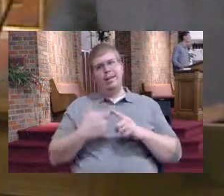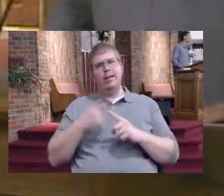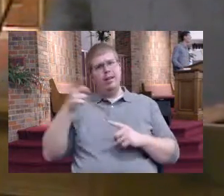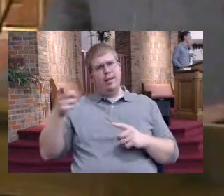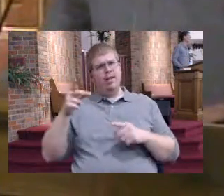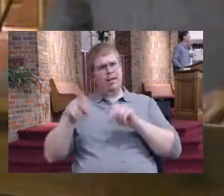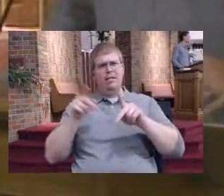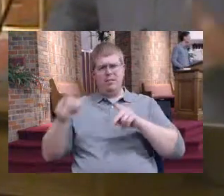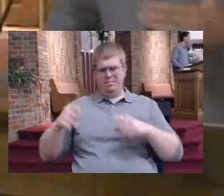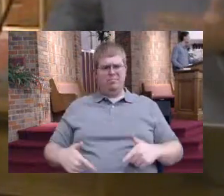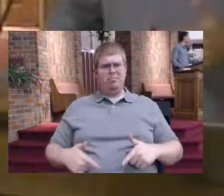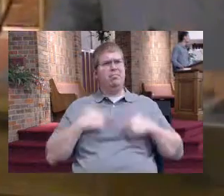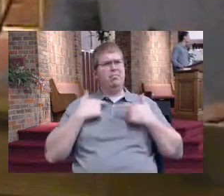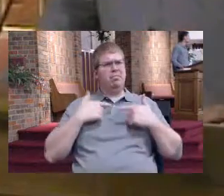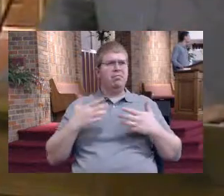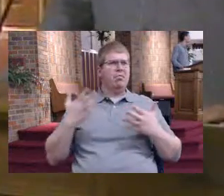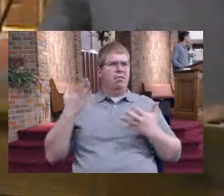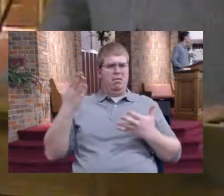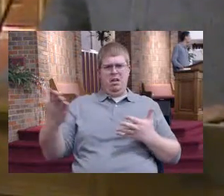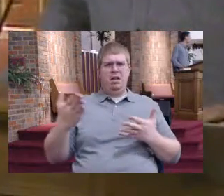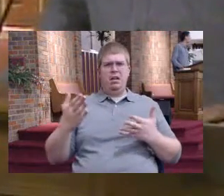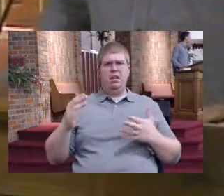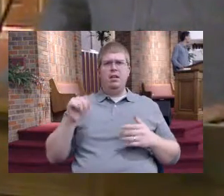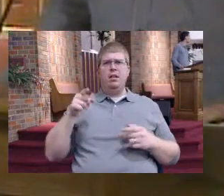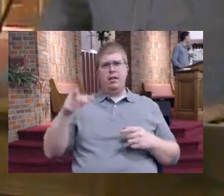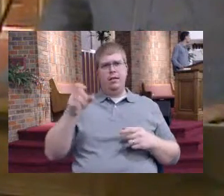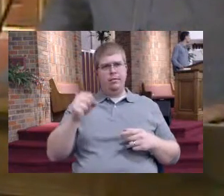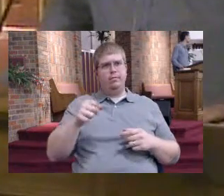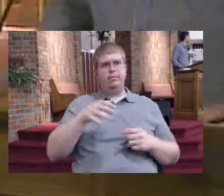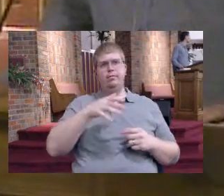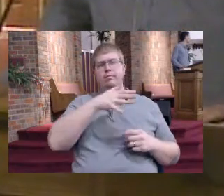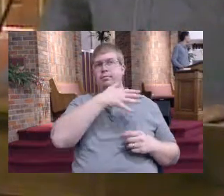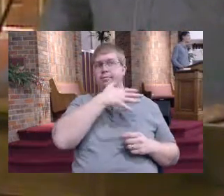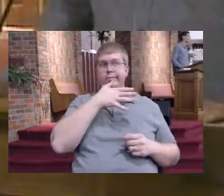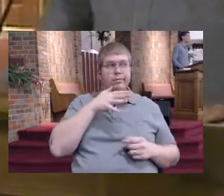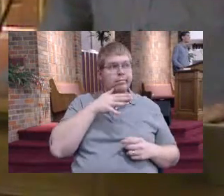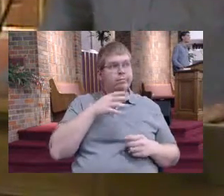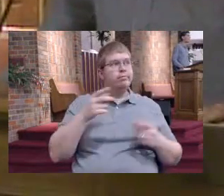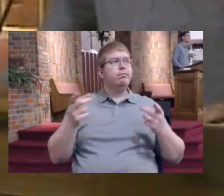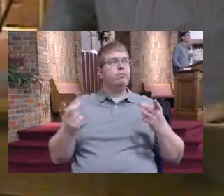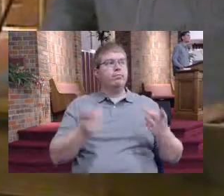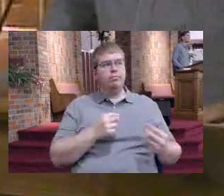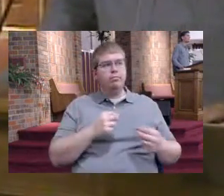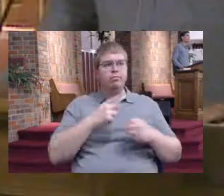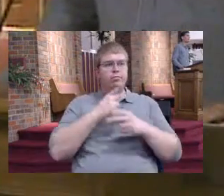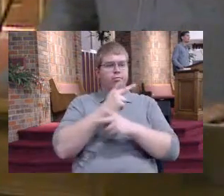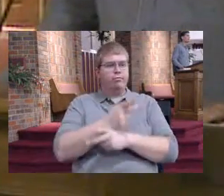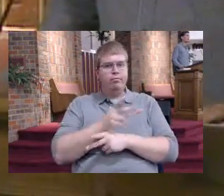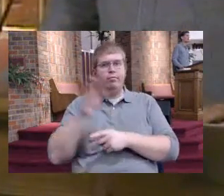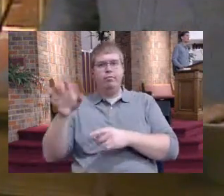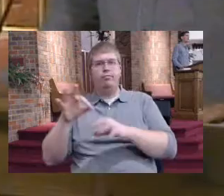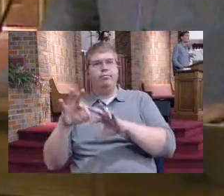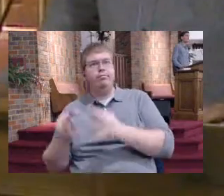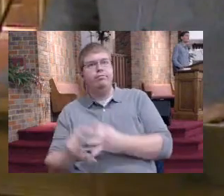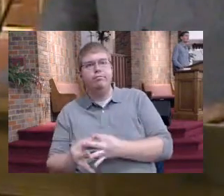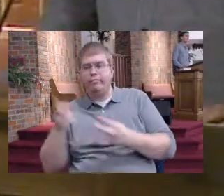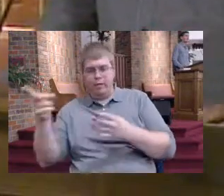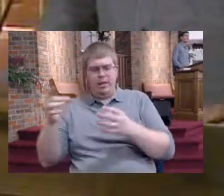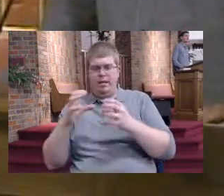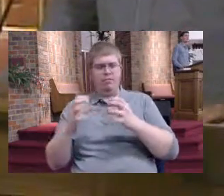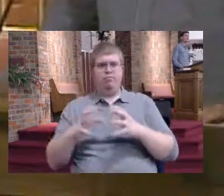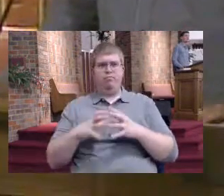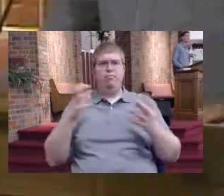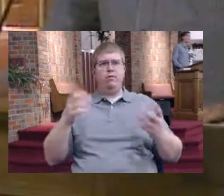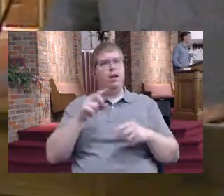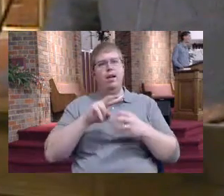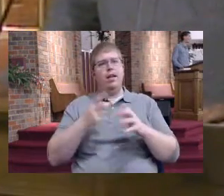they have their lives, and they need to farm their crops, and they need to take care of their families. And that doesn't mean that they can just